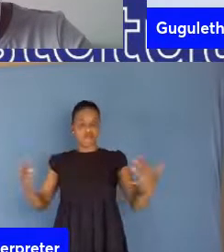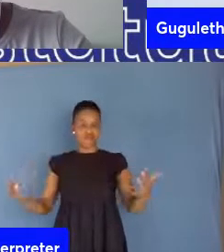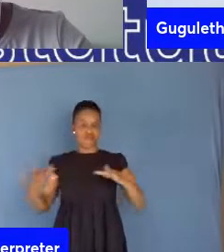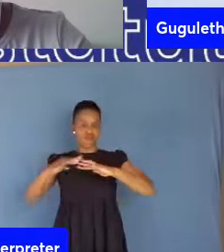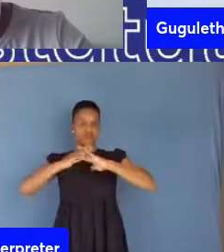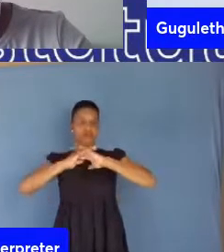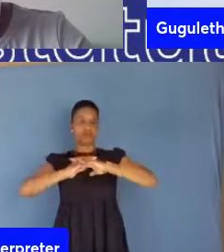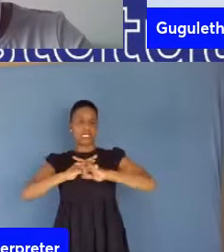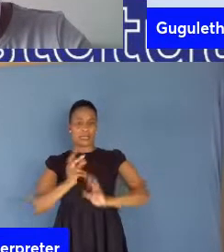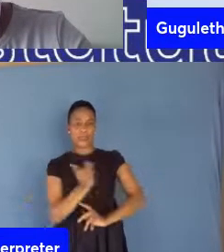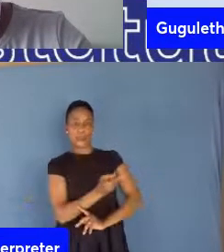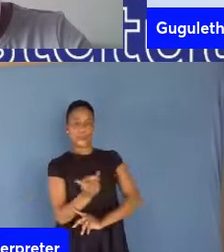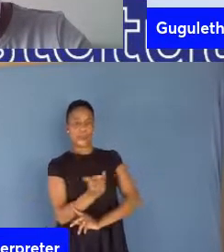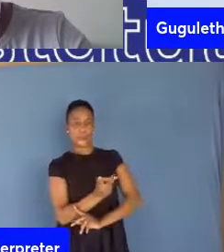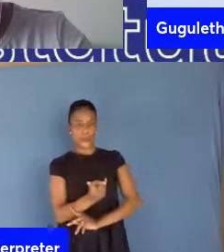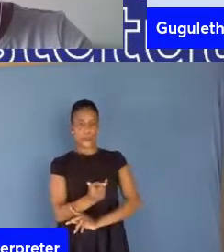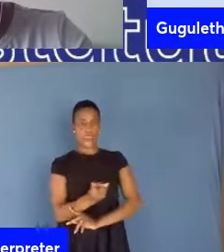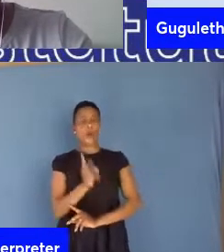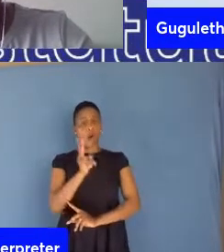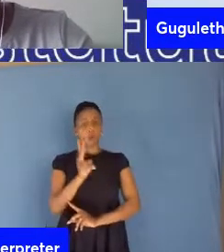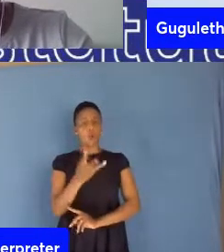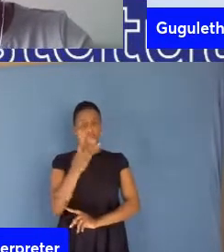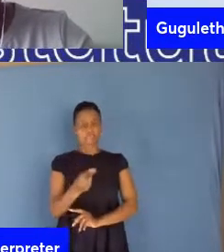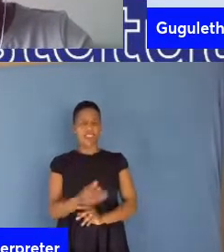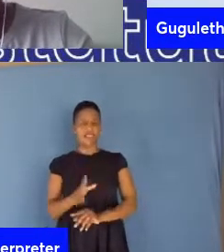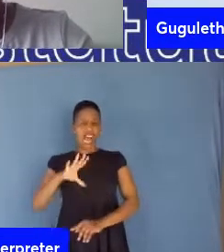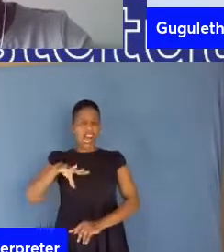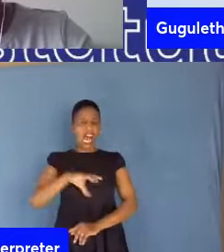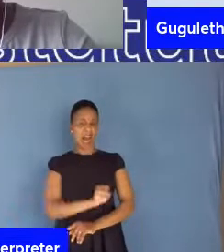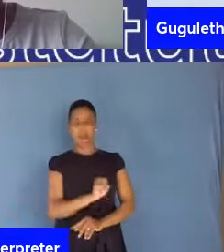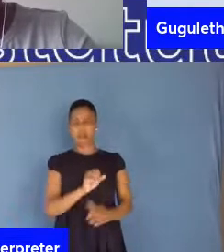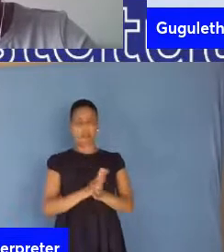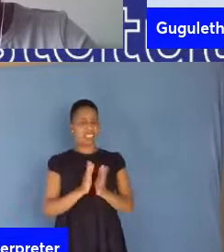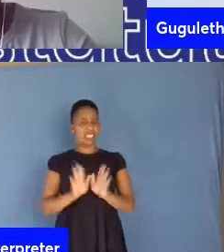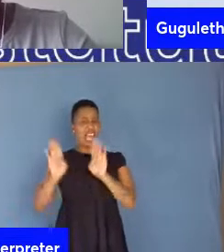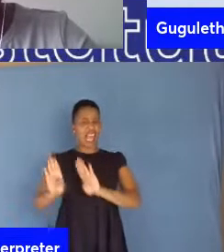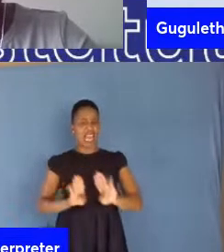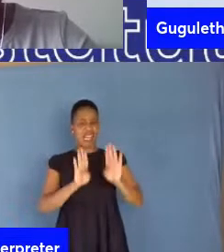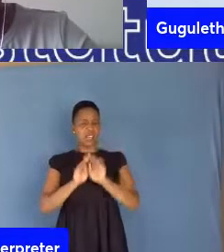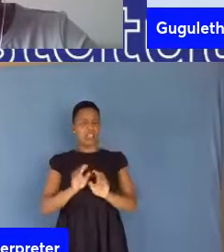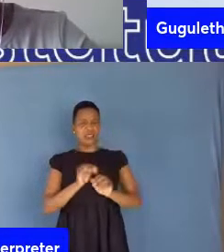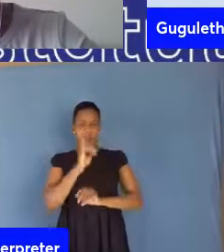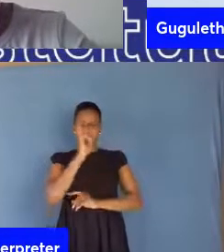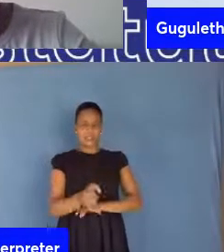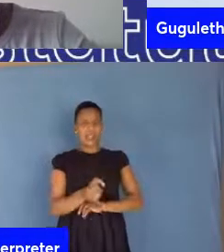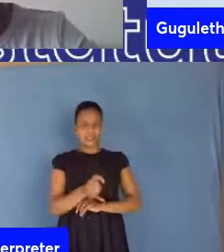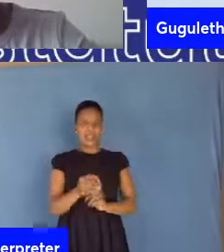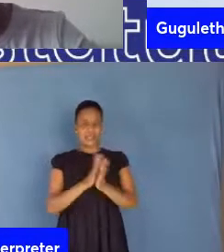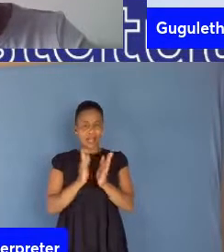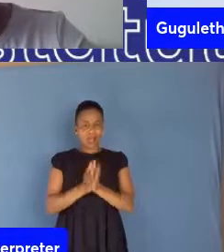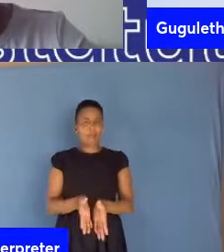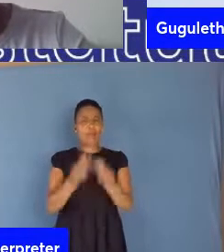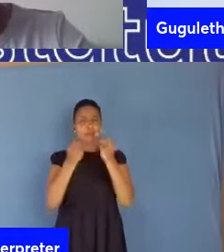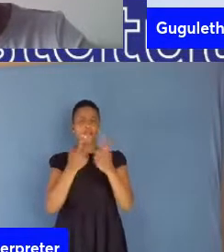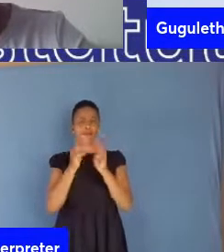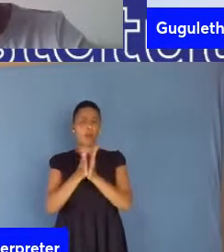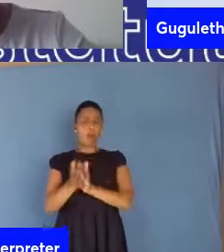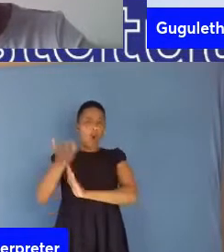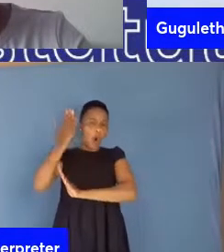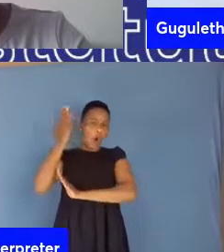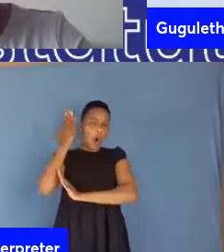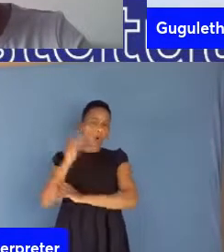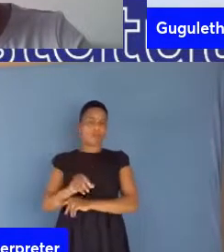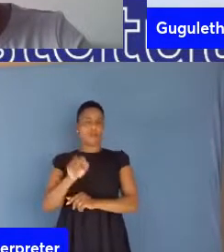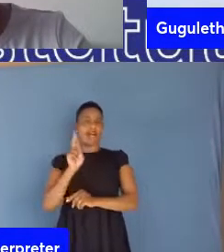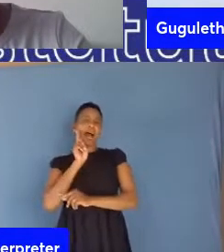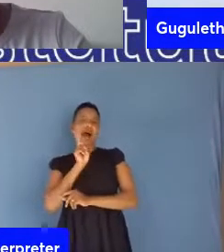unhealthy habits that we inherit from our old uncles, from our older brothers, from our fathers, in relation to what would have